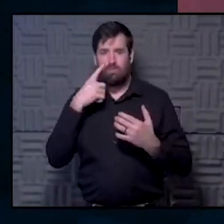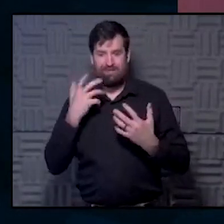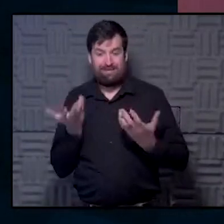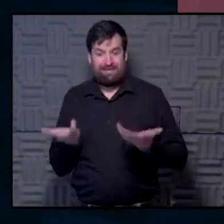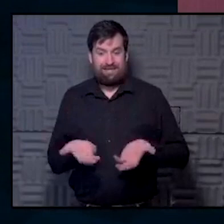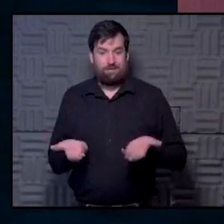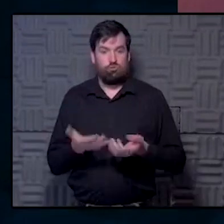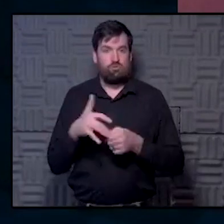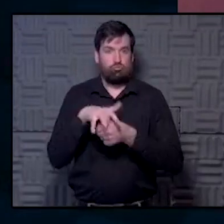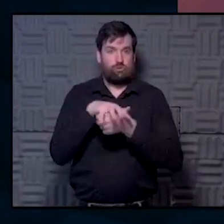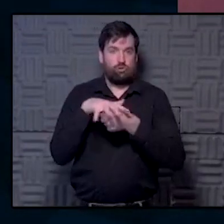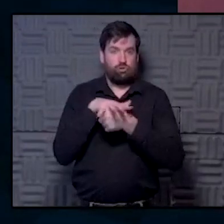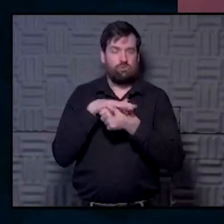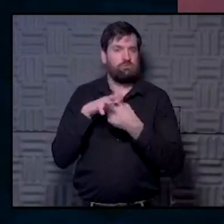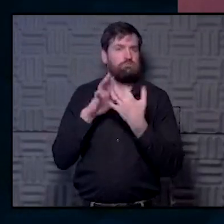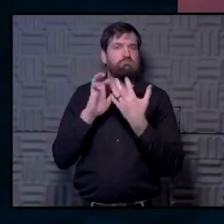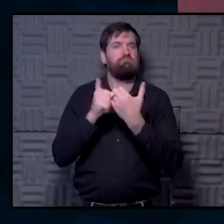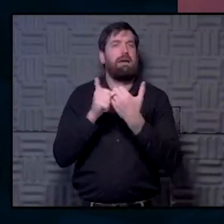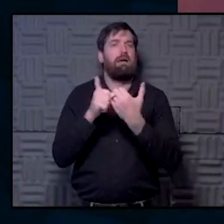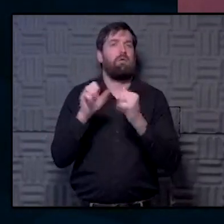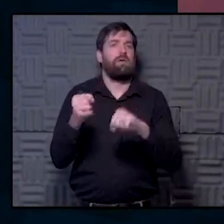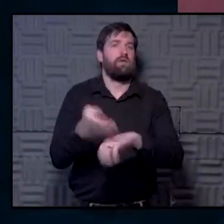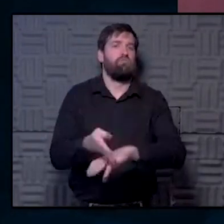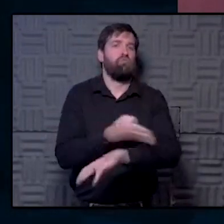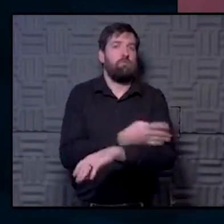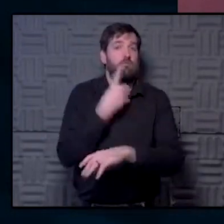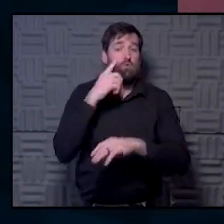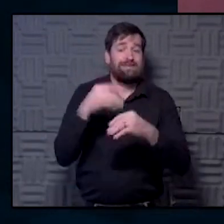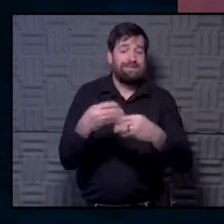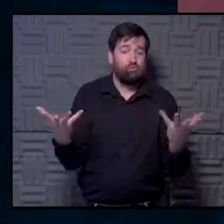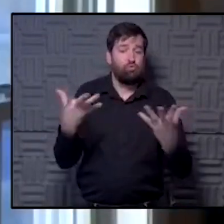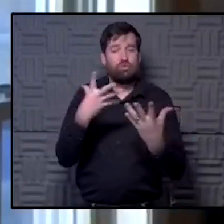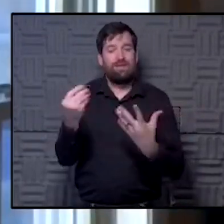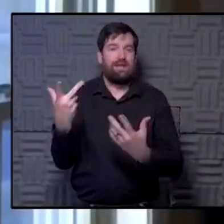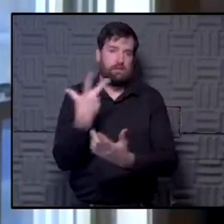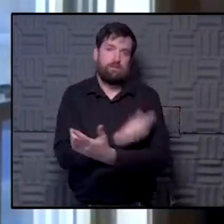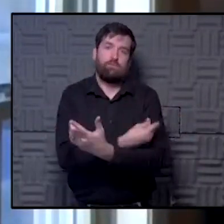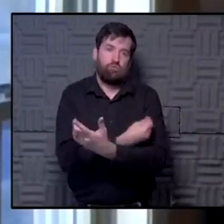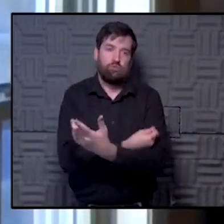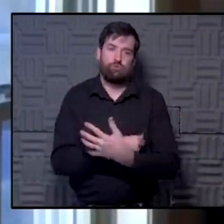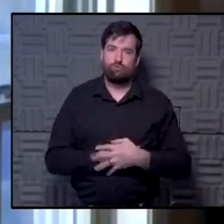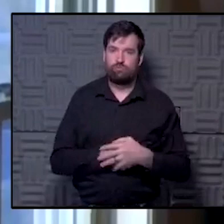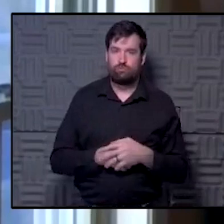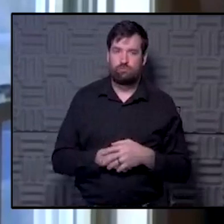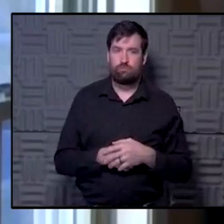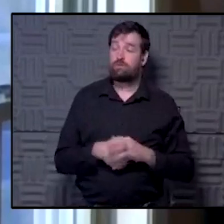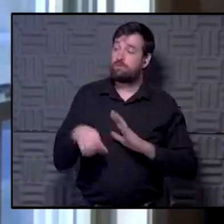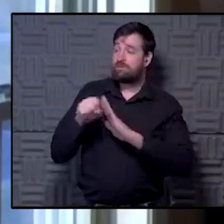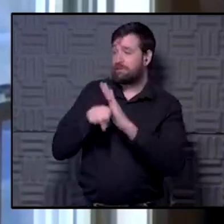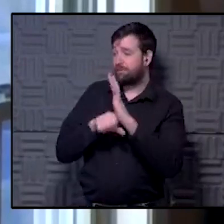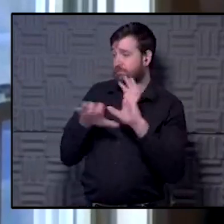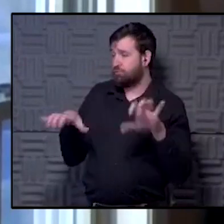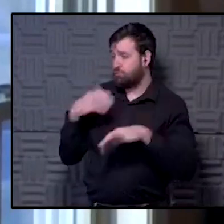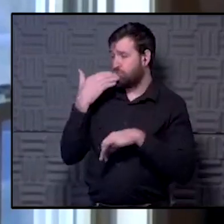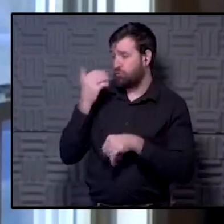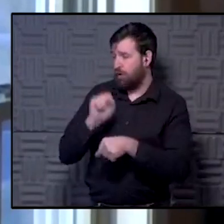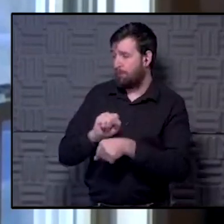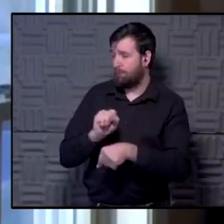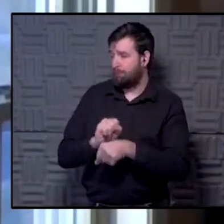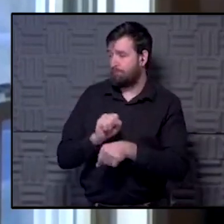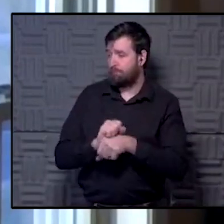region, the opportunities for improvement in distribution and administration? States are doing a good job